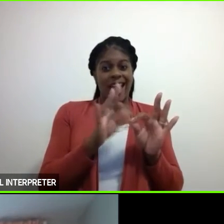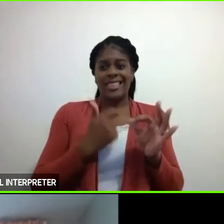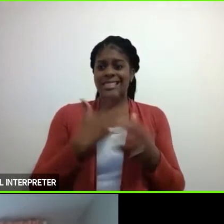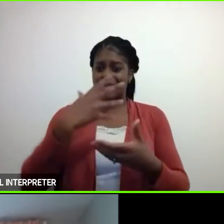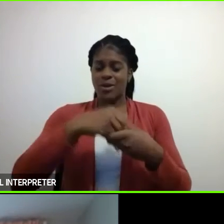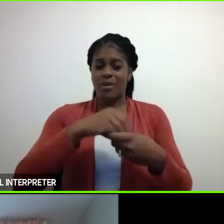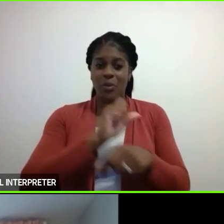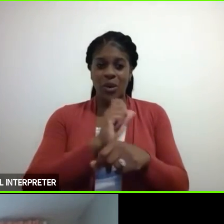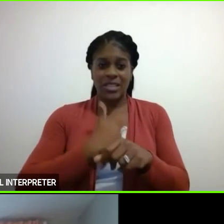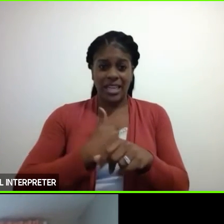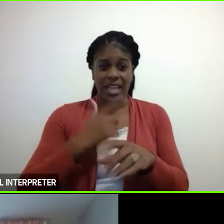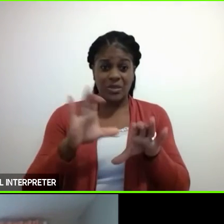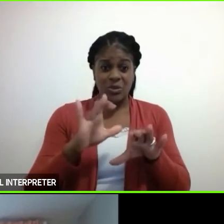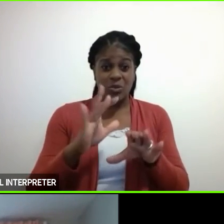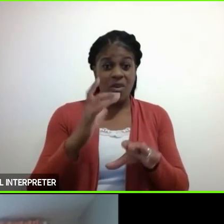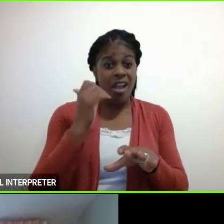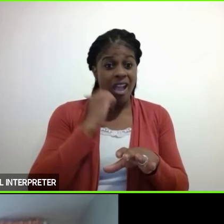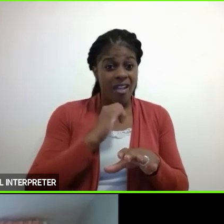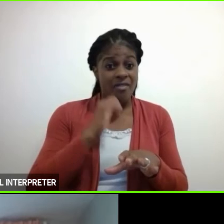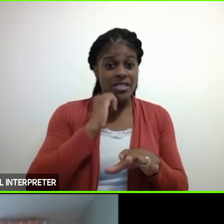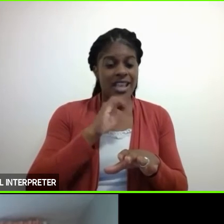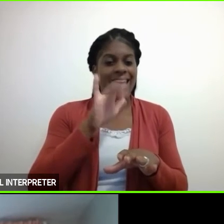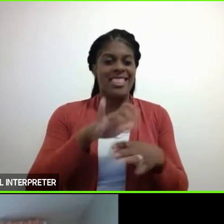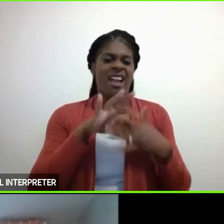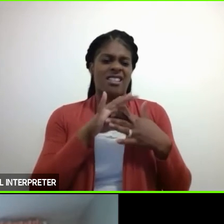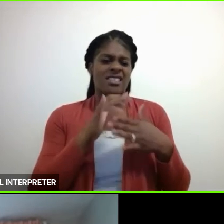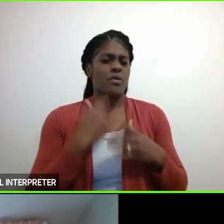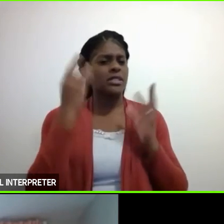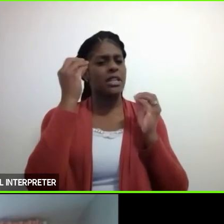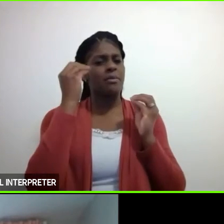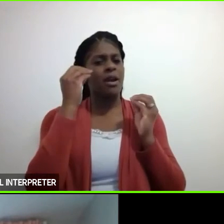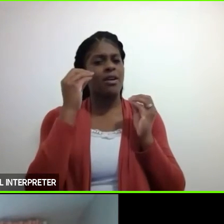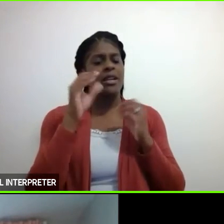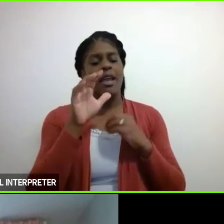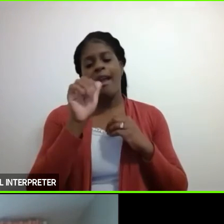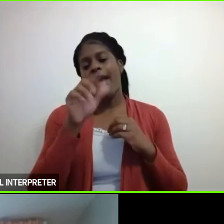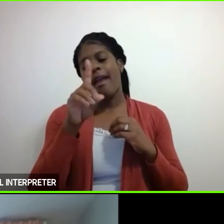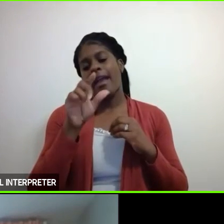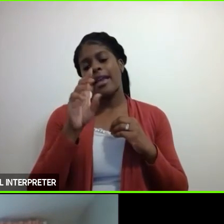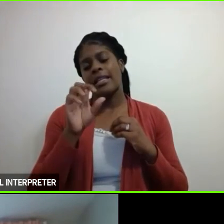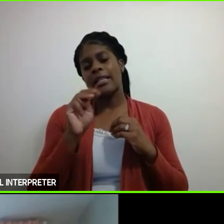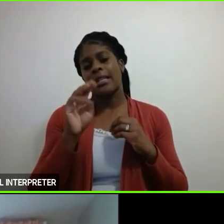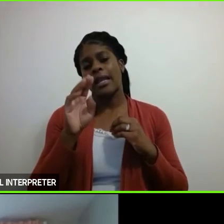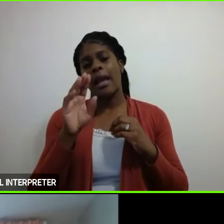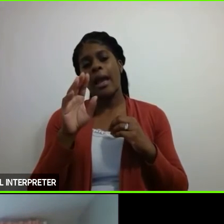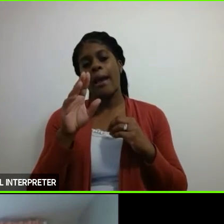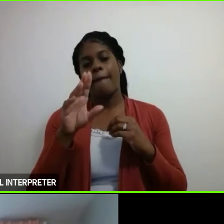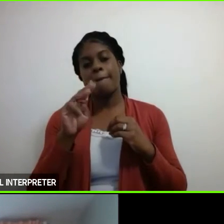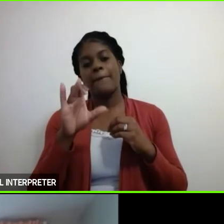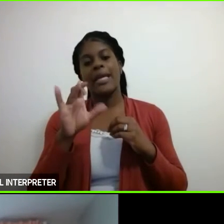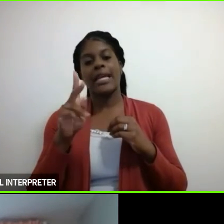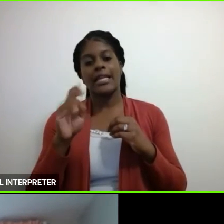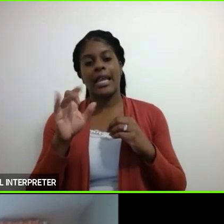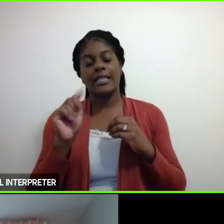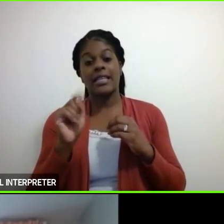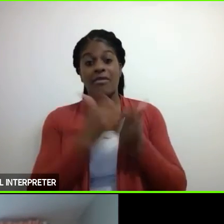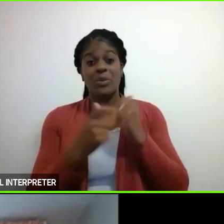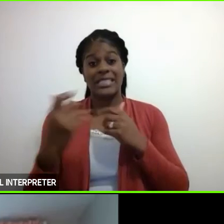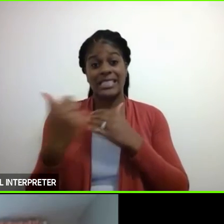every single day. Because in that context, I was thinking about Aiden McKnight, but everyone sends me their own Aiden